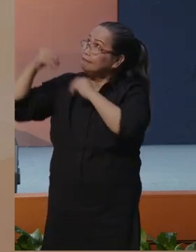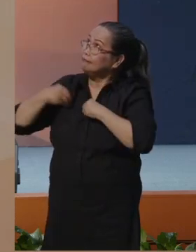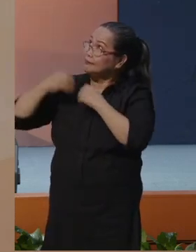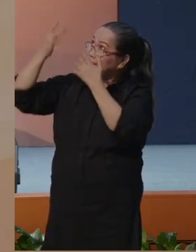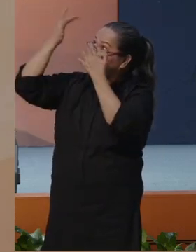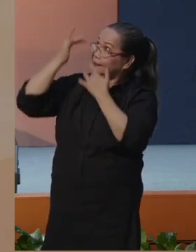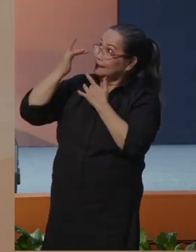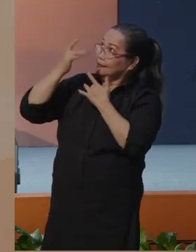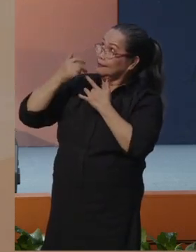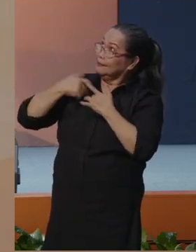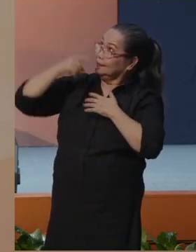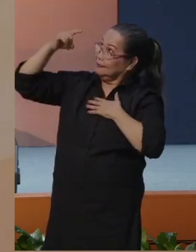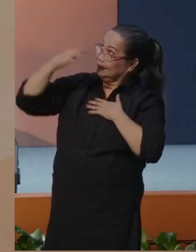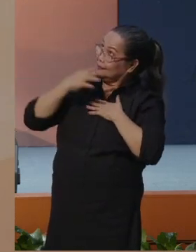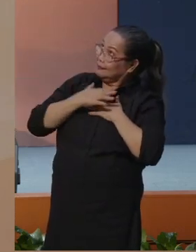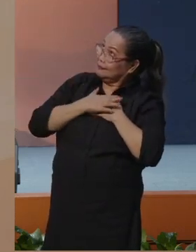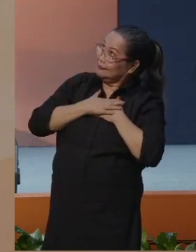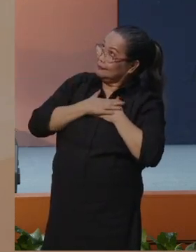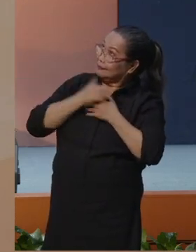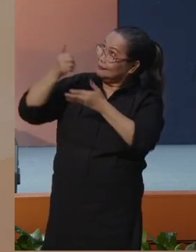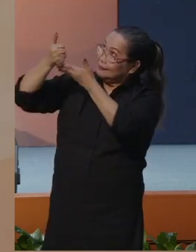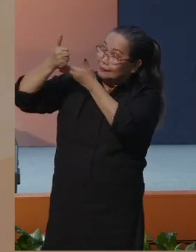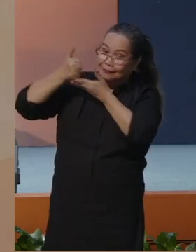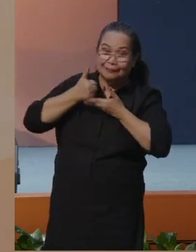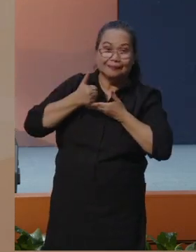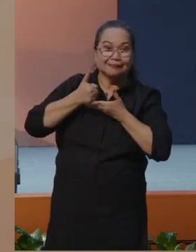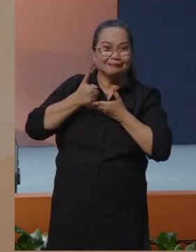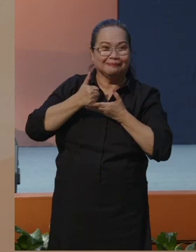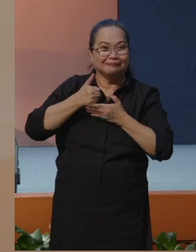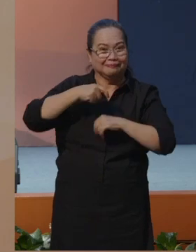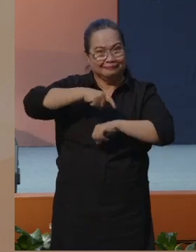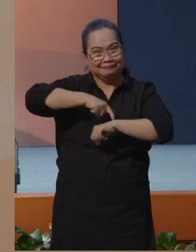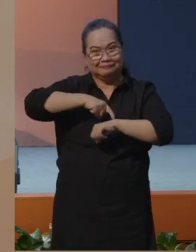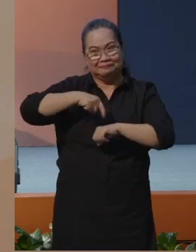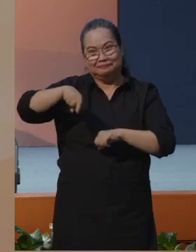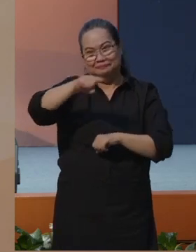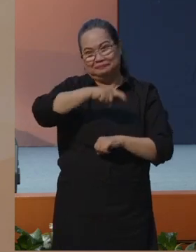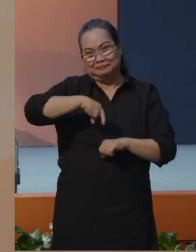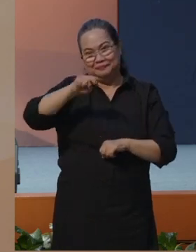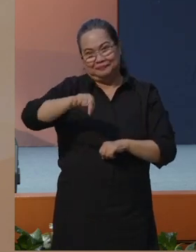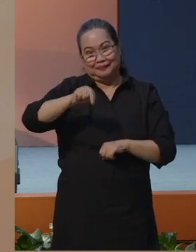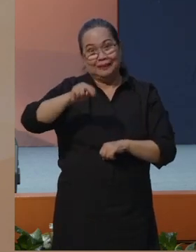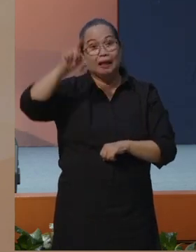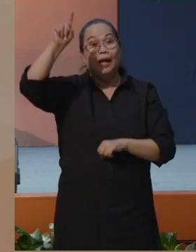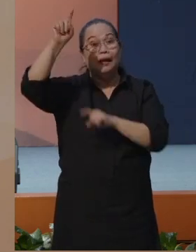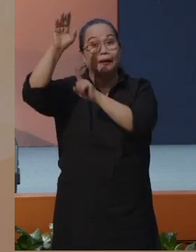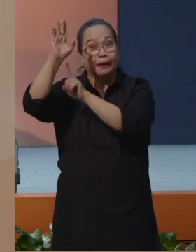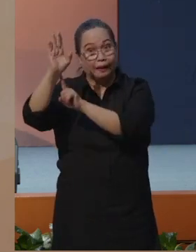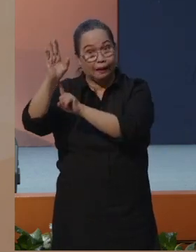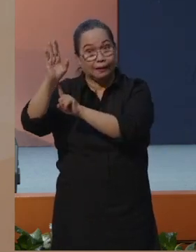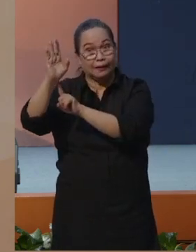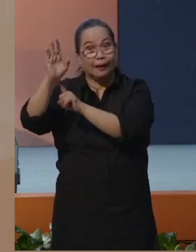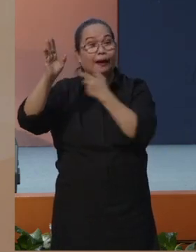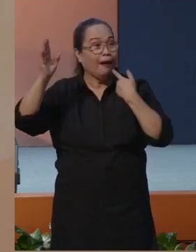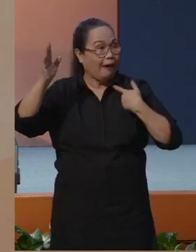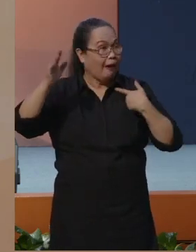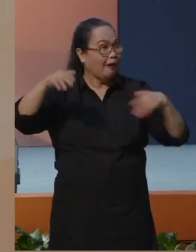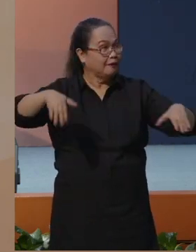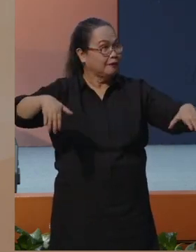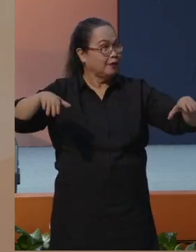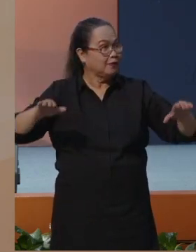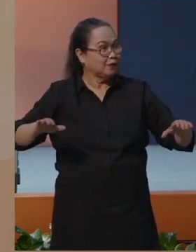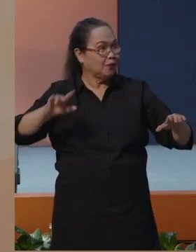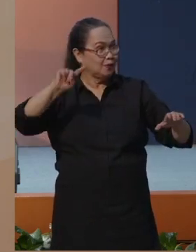and find grace to help in time of need. Dahil ang ating Panginoon ay nandoon sa throne of